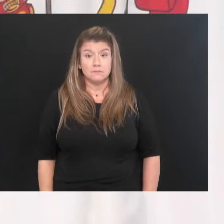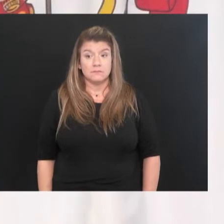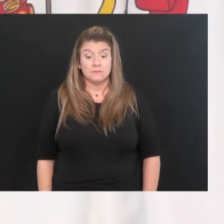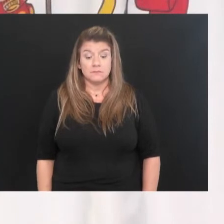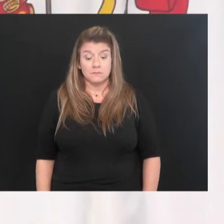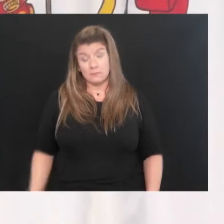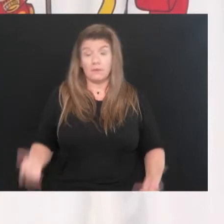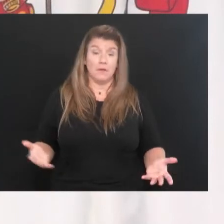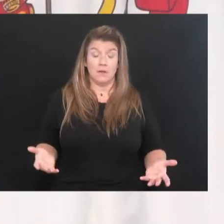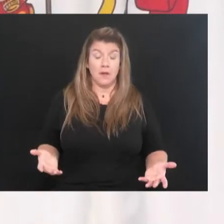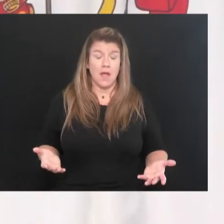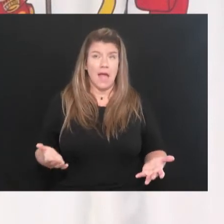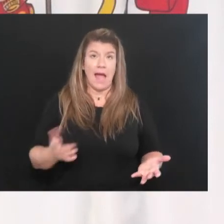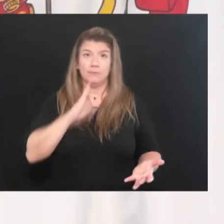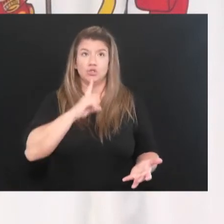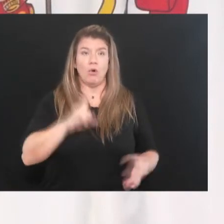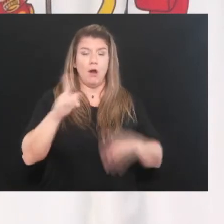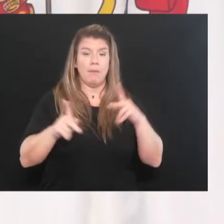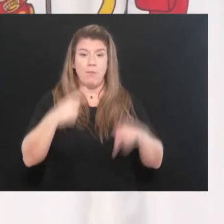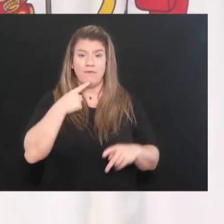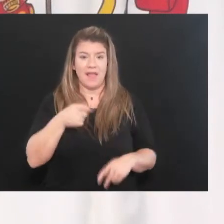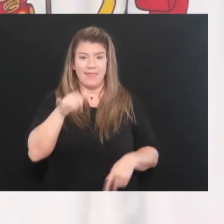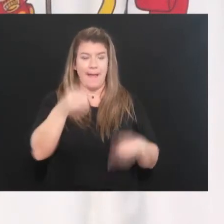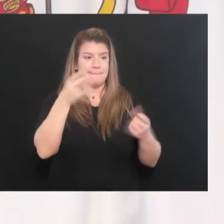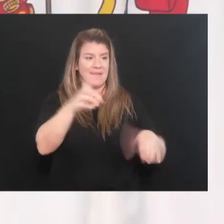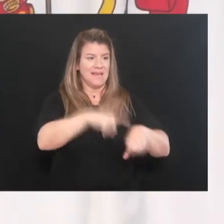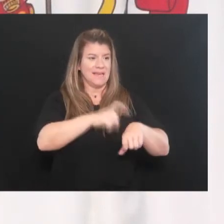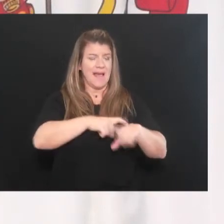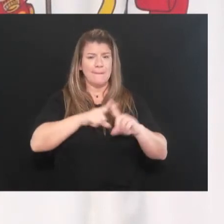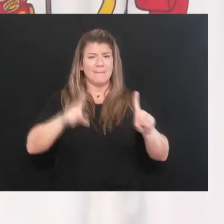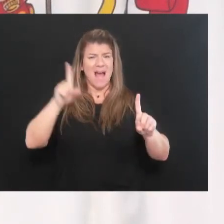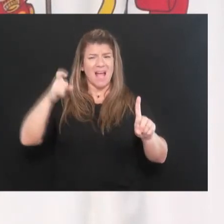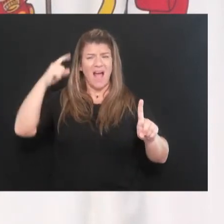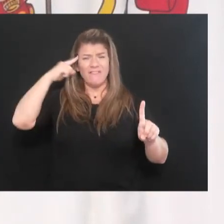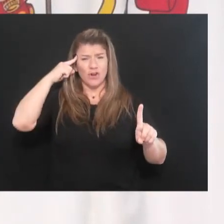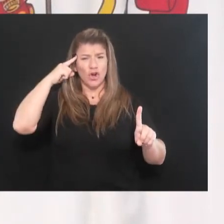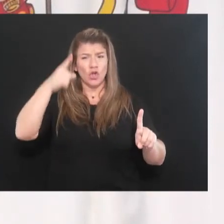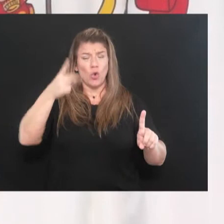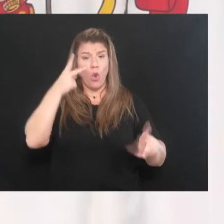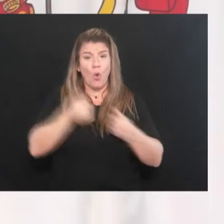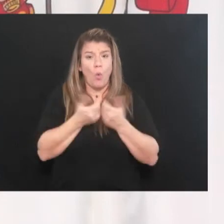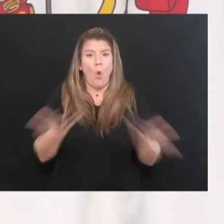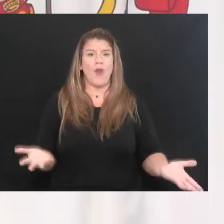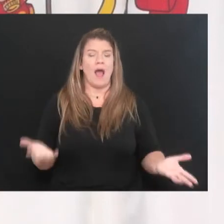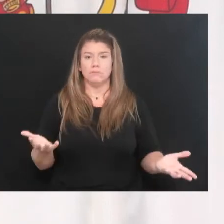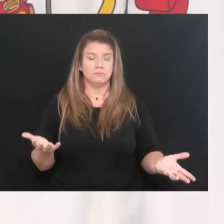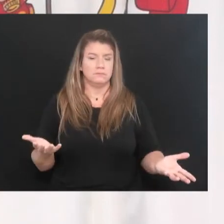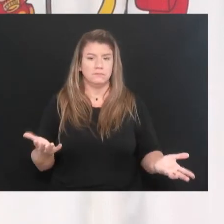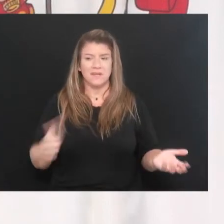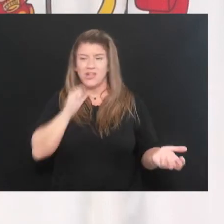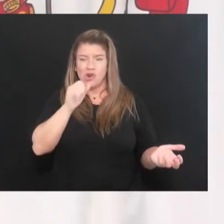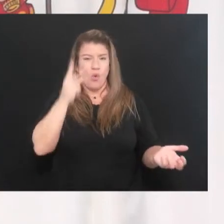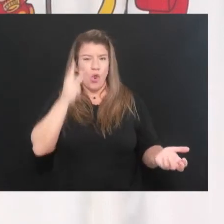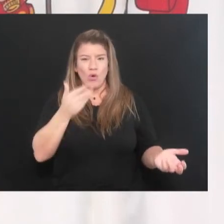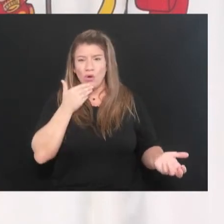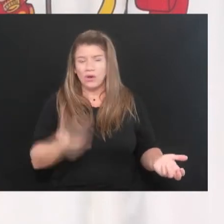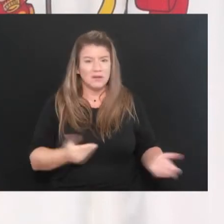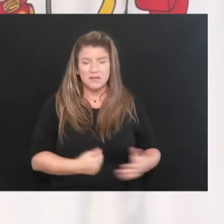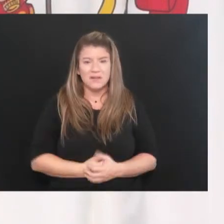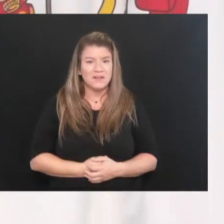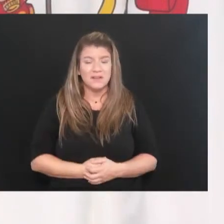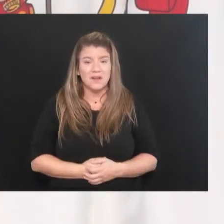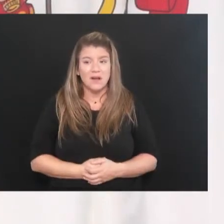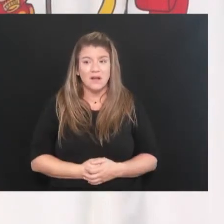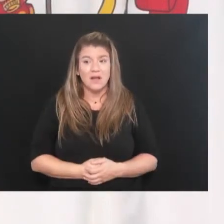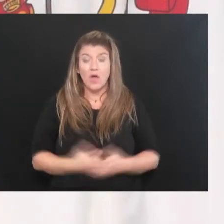I've probably had people say that before, but Governor, you look like you're just worn out, and Governor, you don't look good and everything.